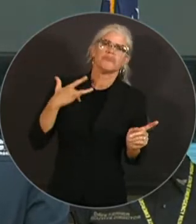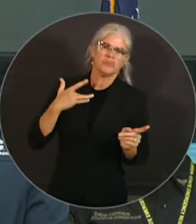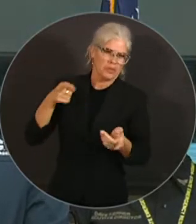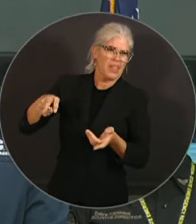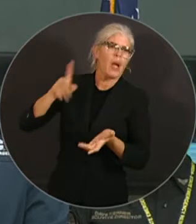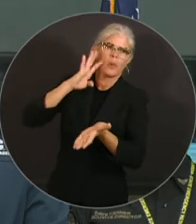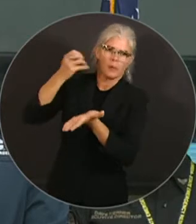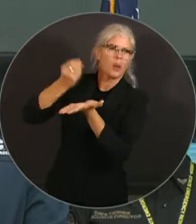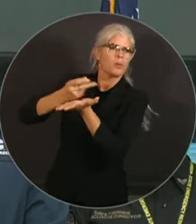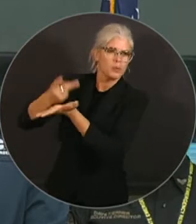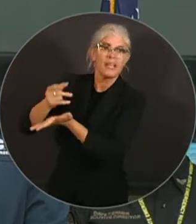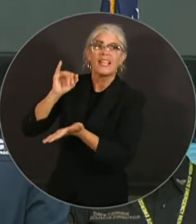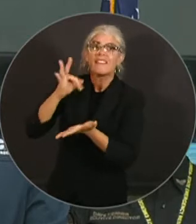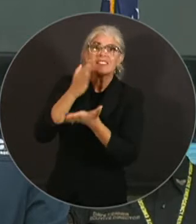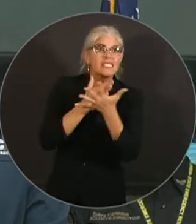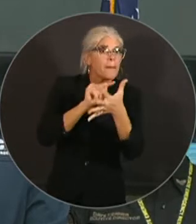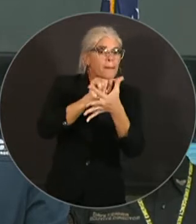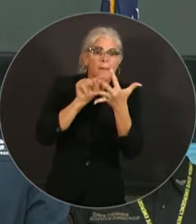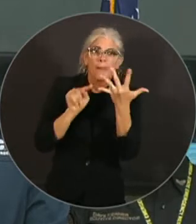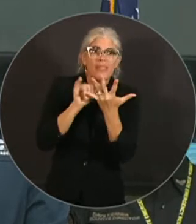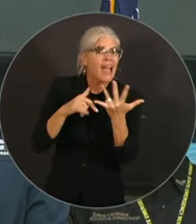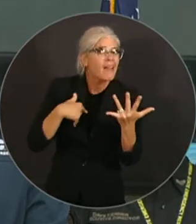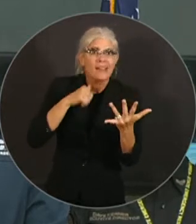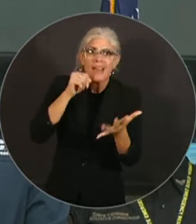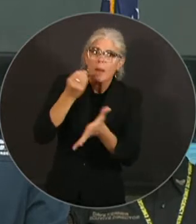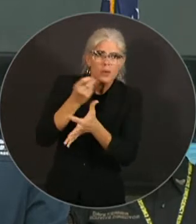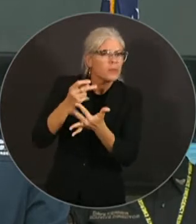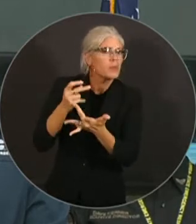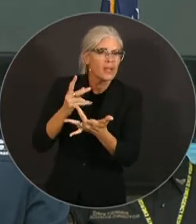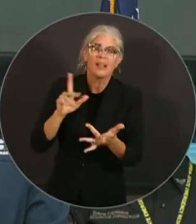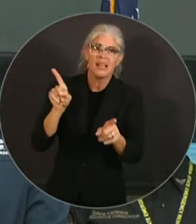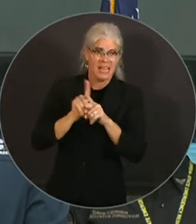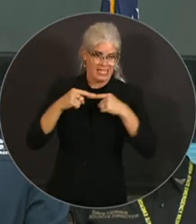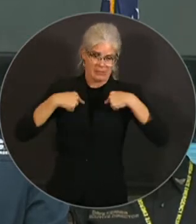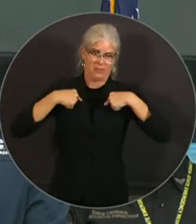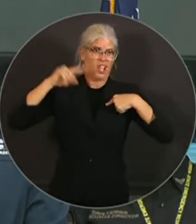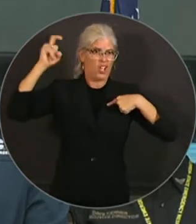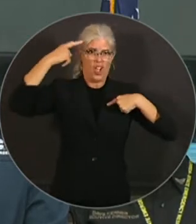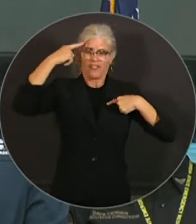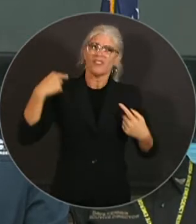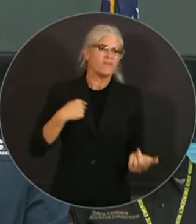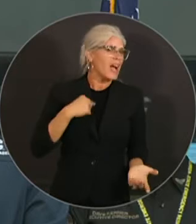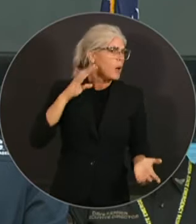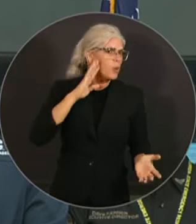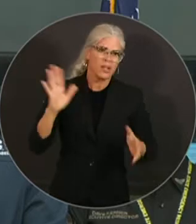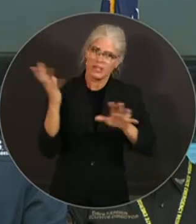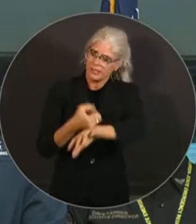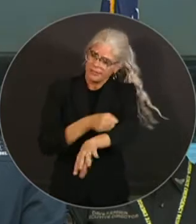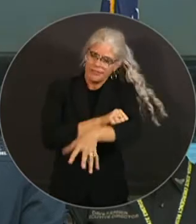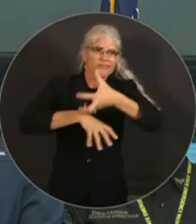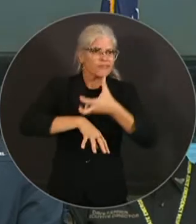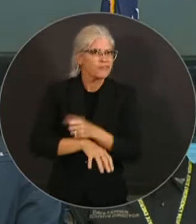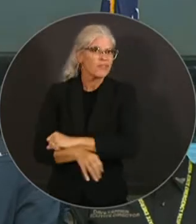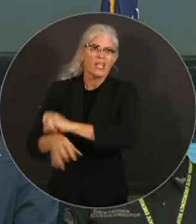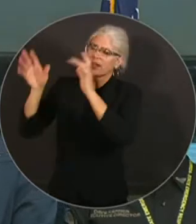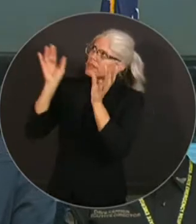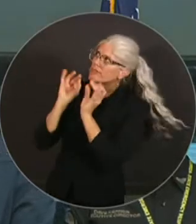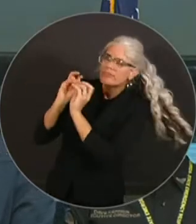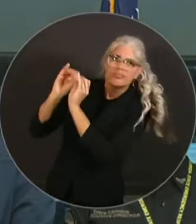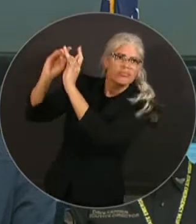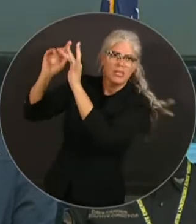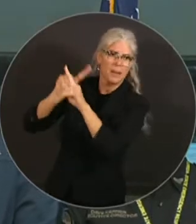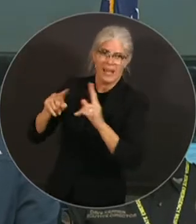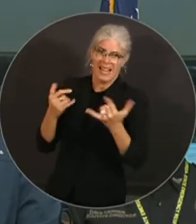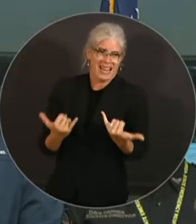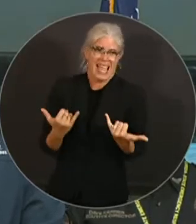things that we need that we're not getting, as governor, I'll get on the horn and do. But we have not had a need for anything